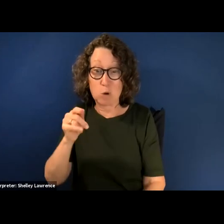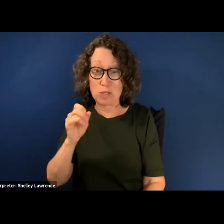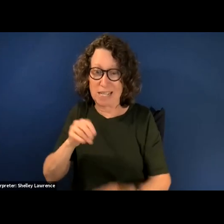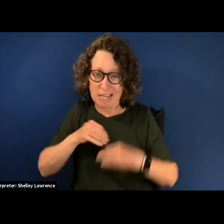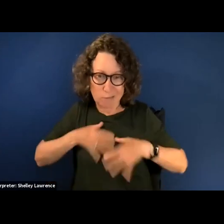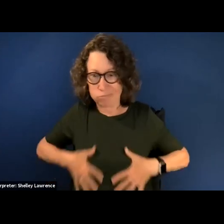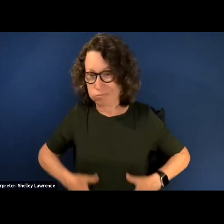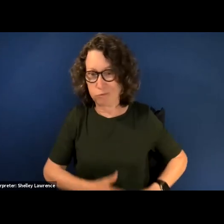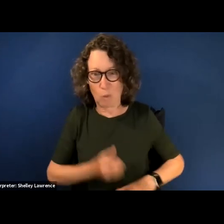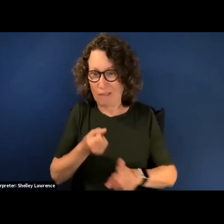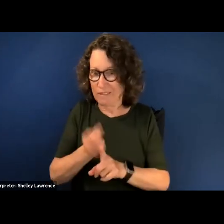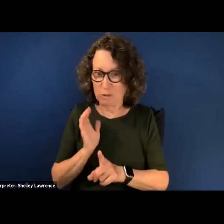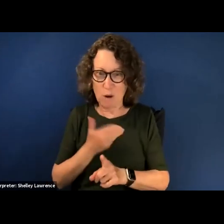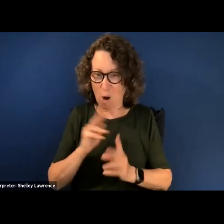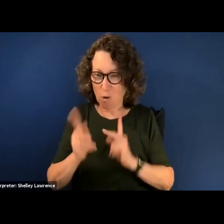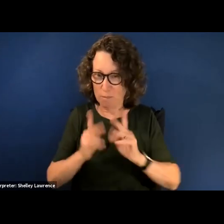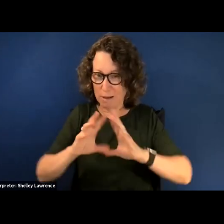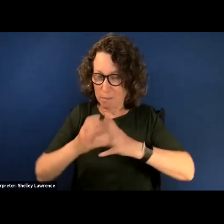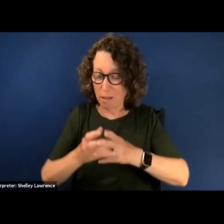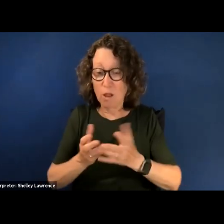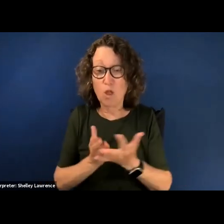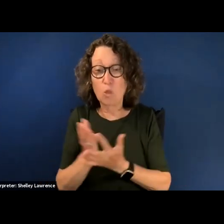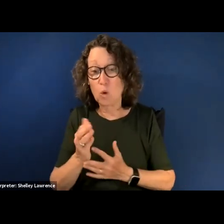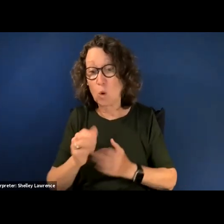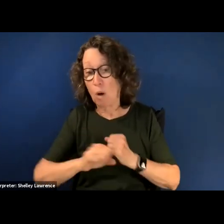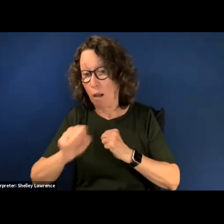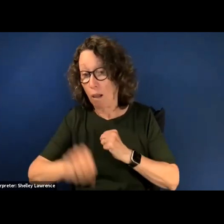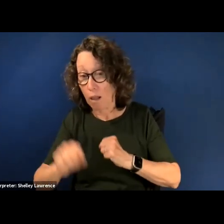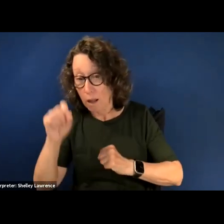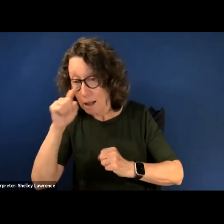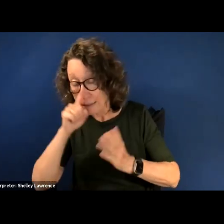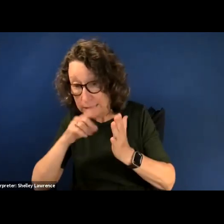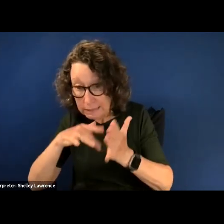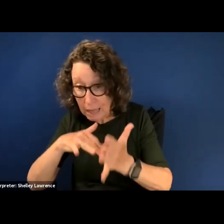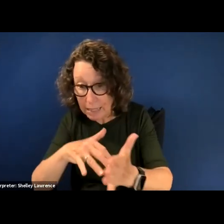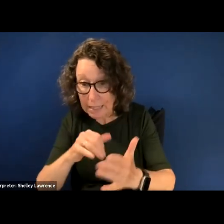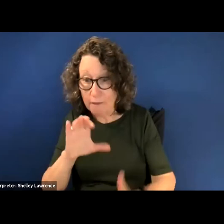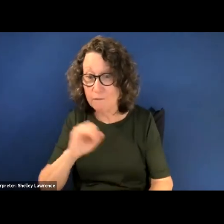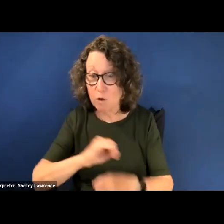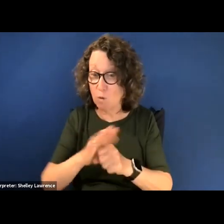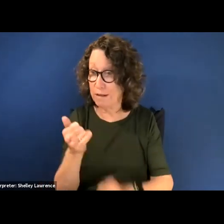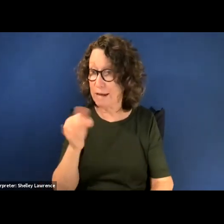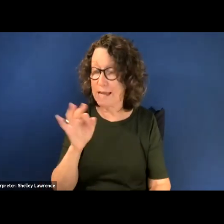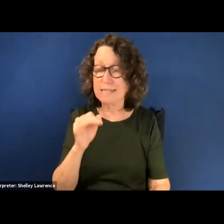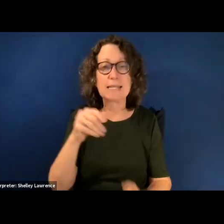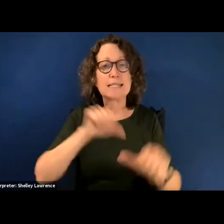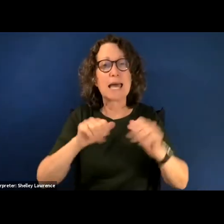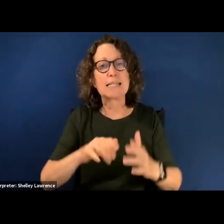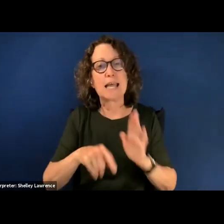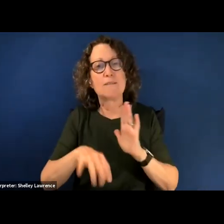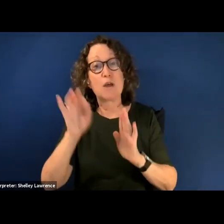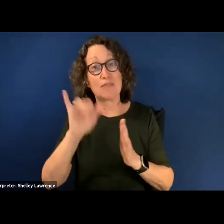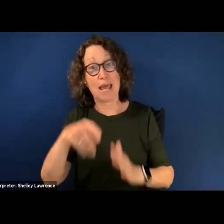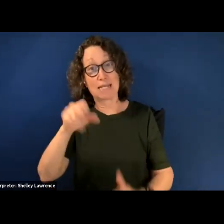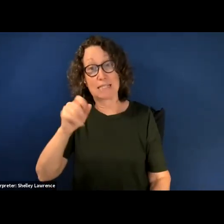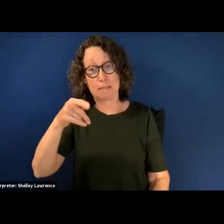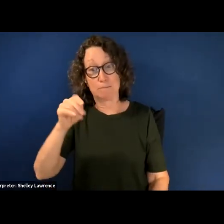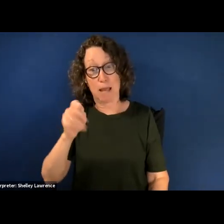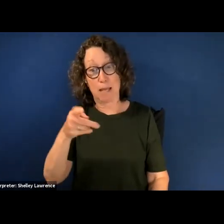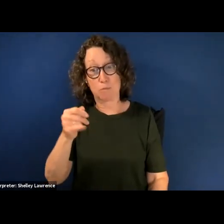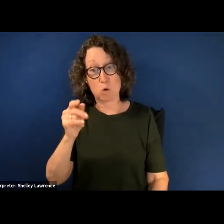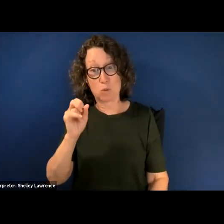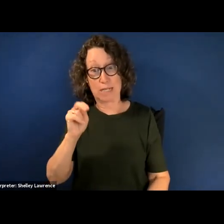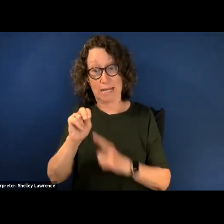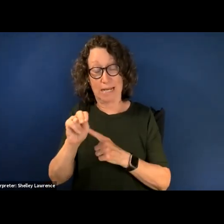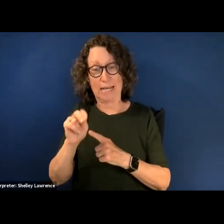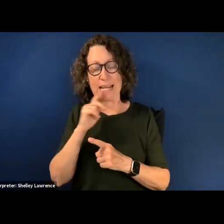population. Adding to the concern, through extensive studying of COVID-19, scientists have discovered that the spike protein is, in fact,